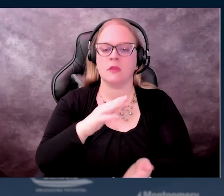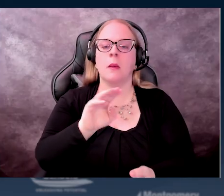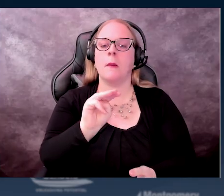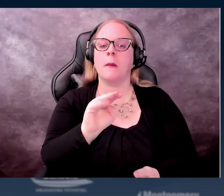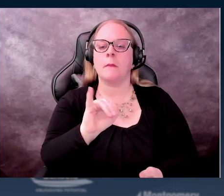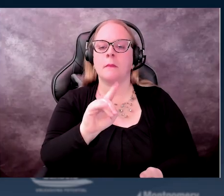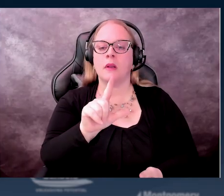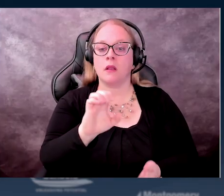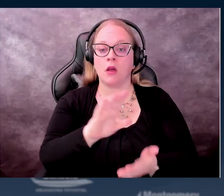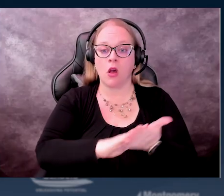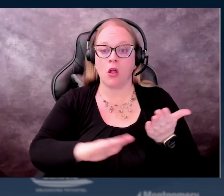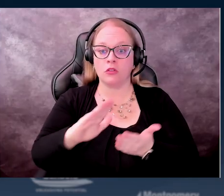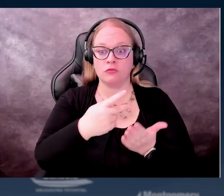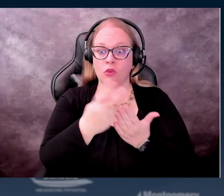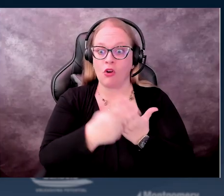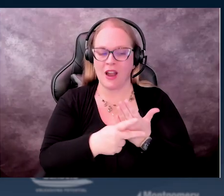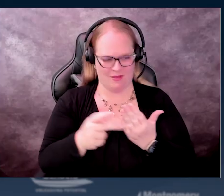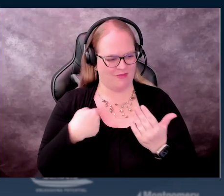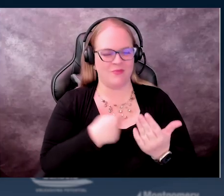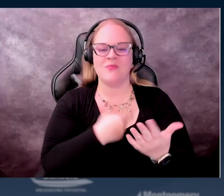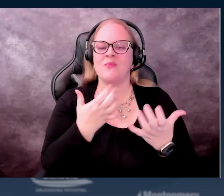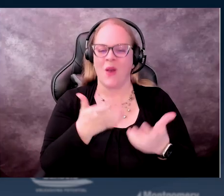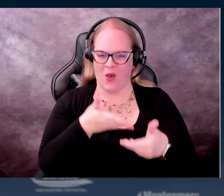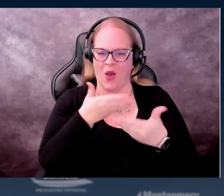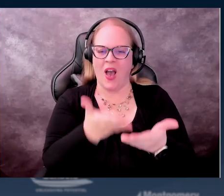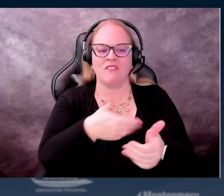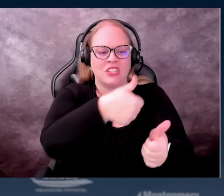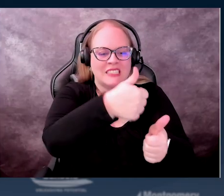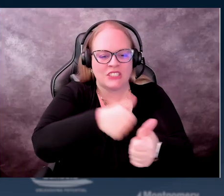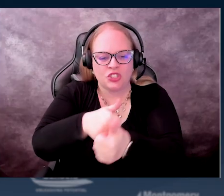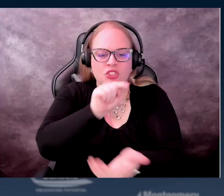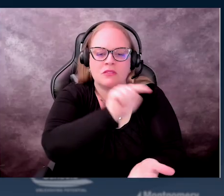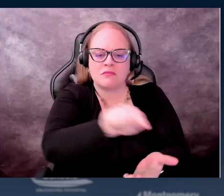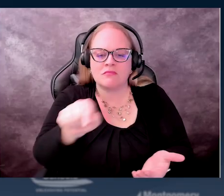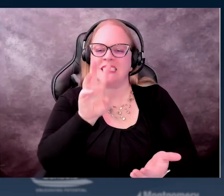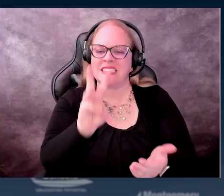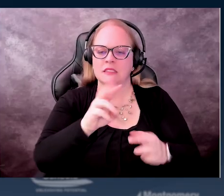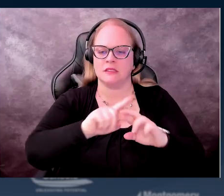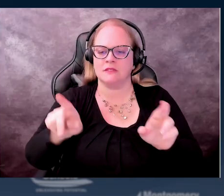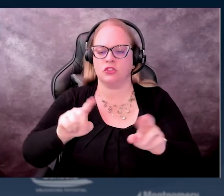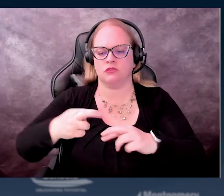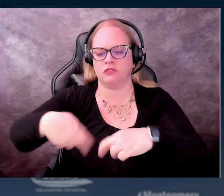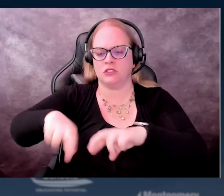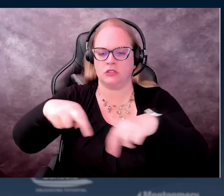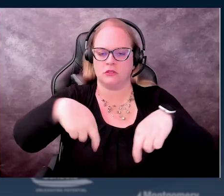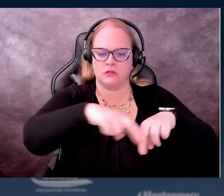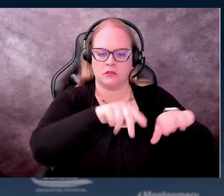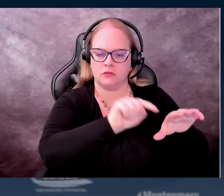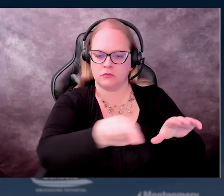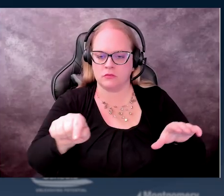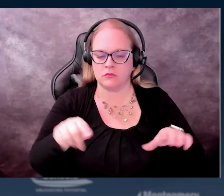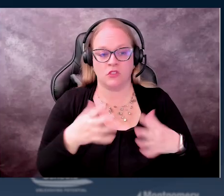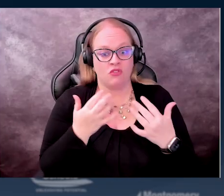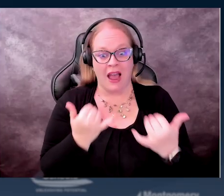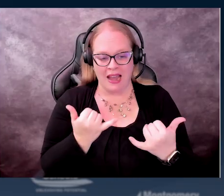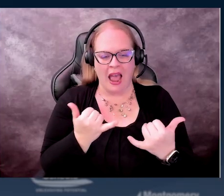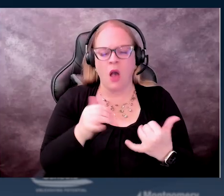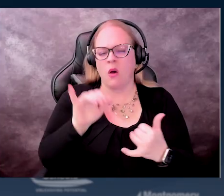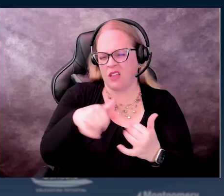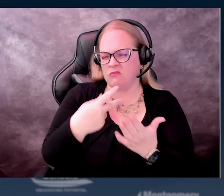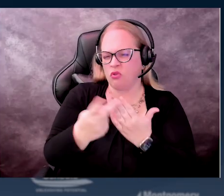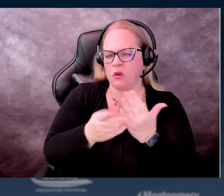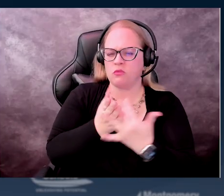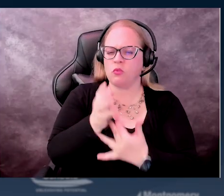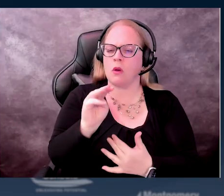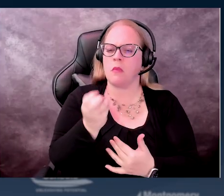at Montgomery College is an opportunity currently only available at Northwood and Northwest, where students are able to